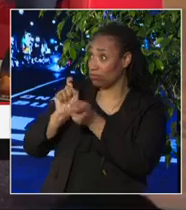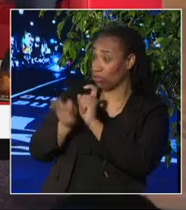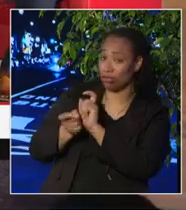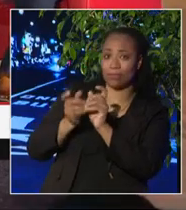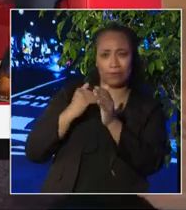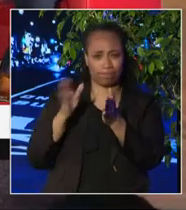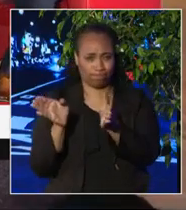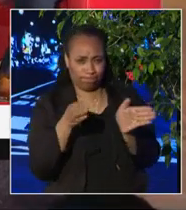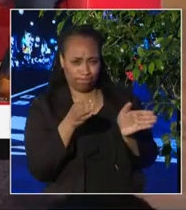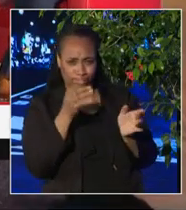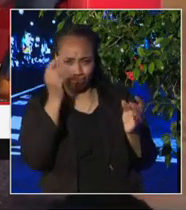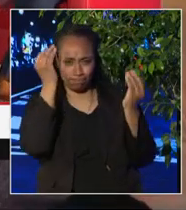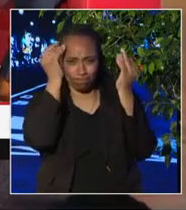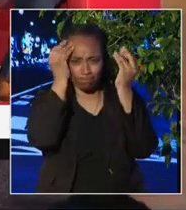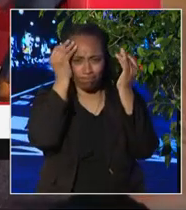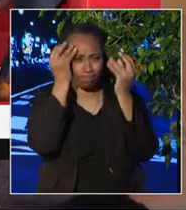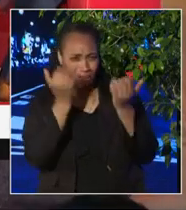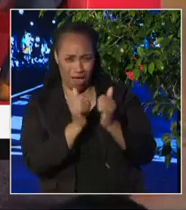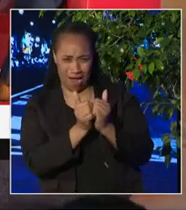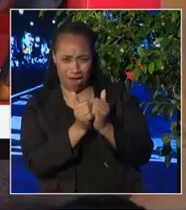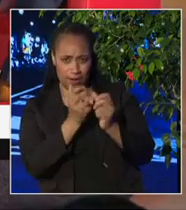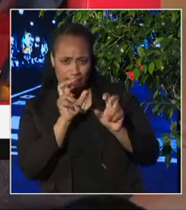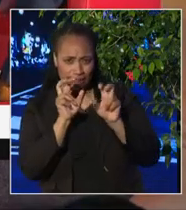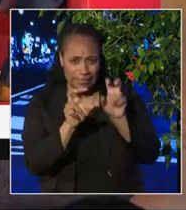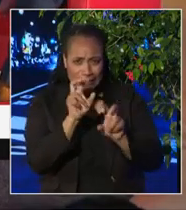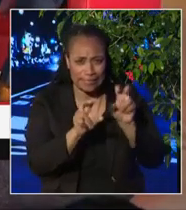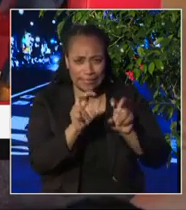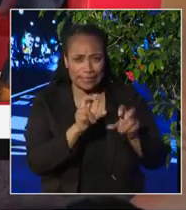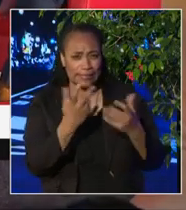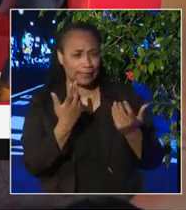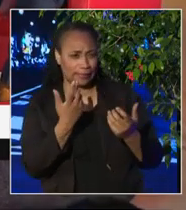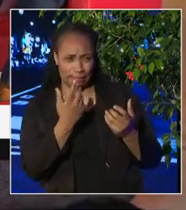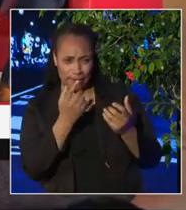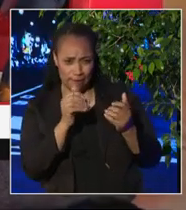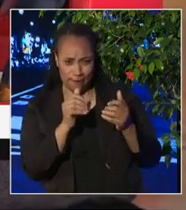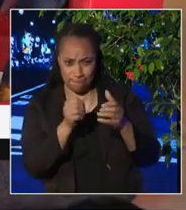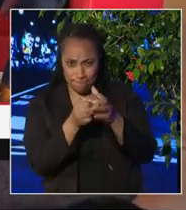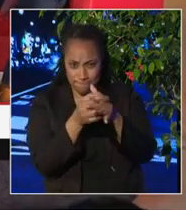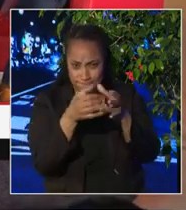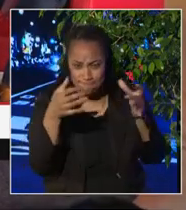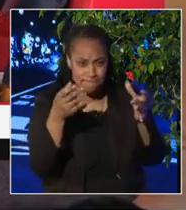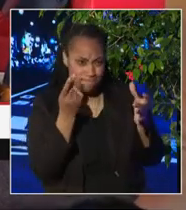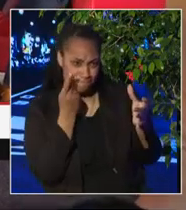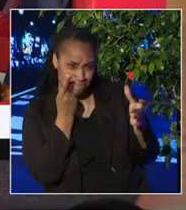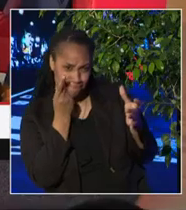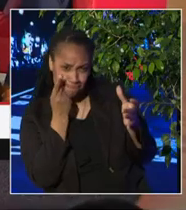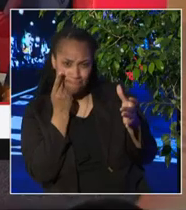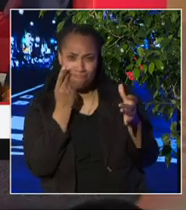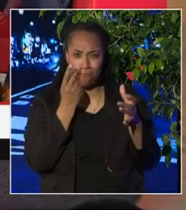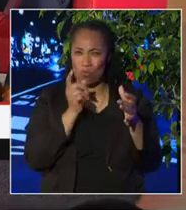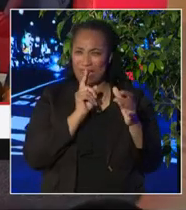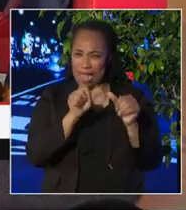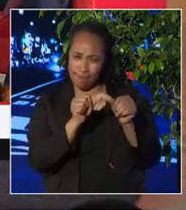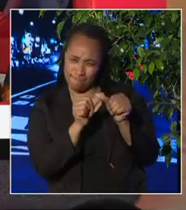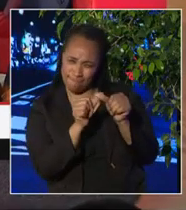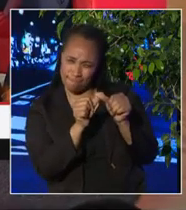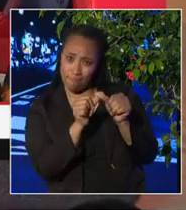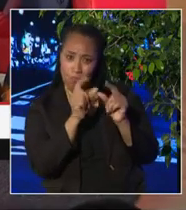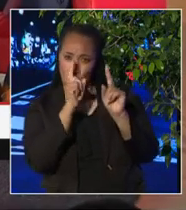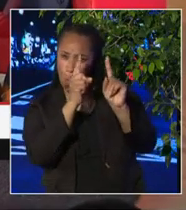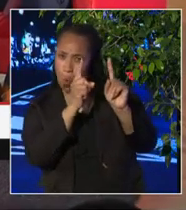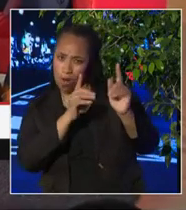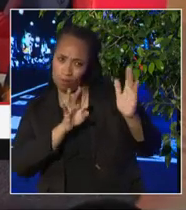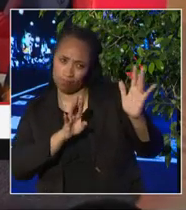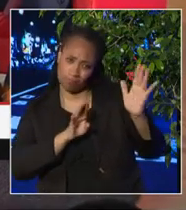in those things that help us grow and get to the other side. And that's how I have my team